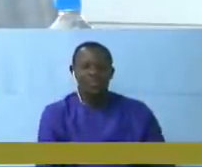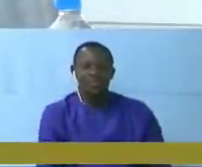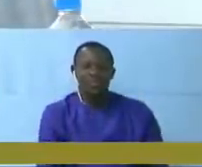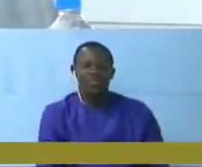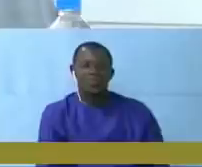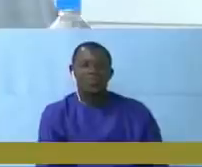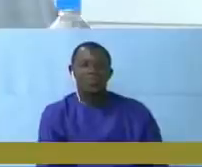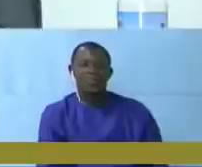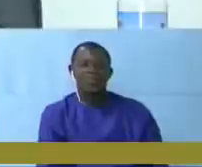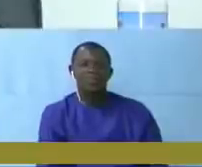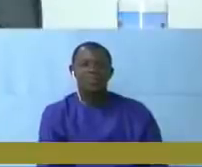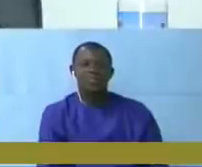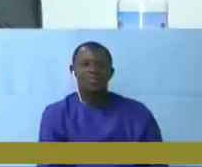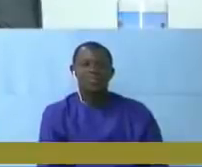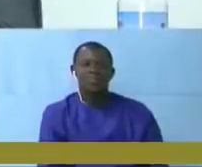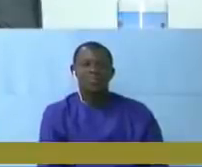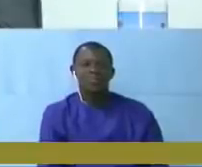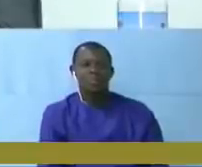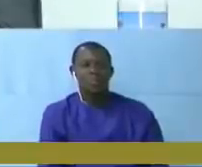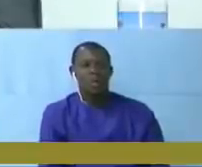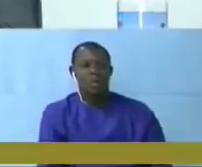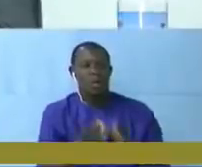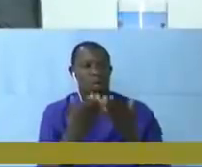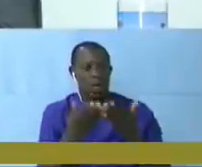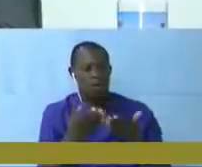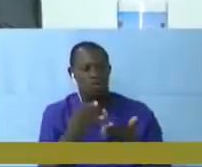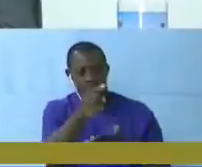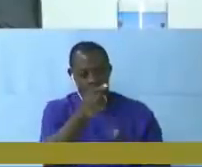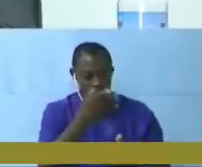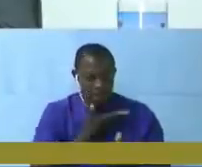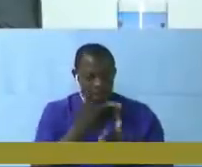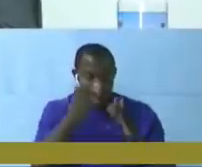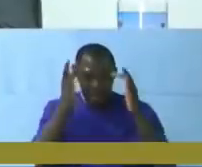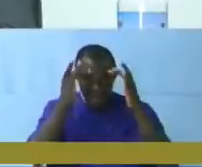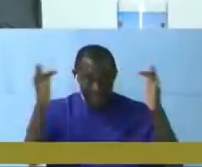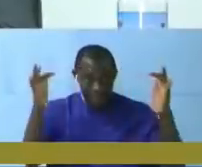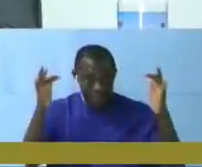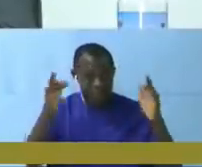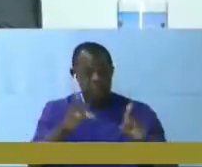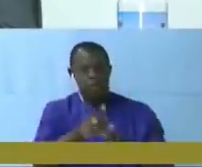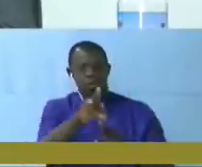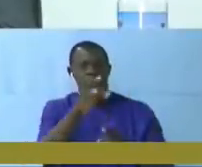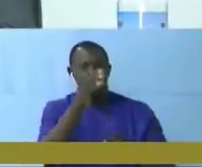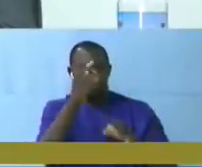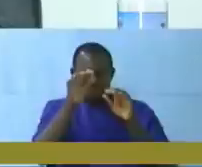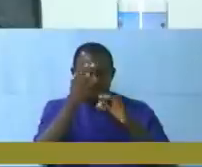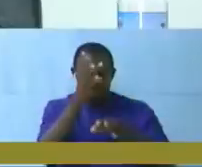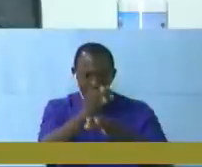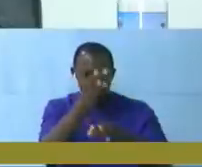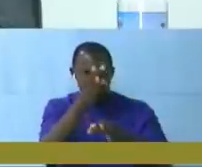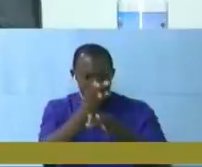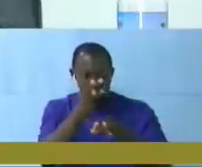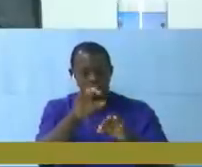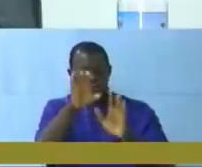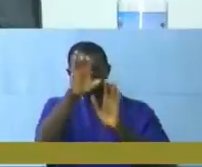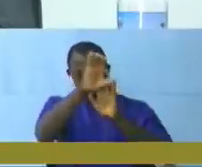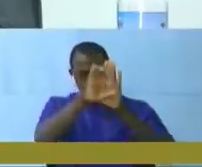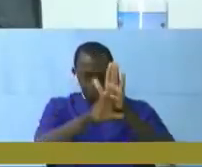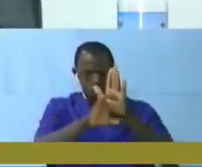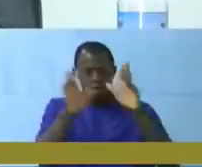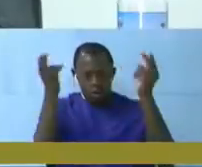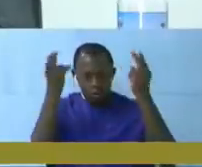With all the experience you have teaching constitutional law and working